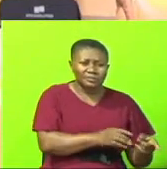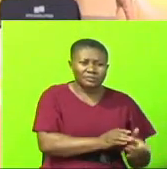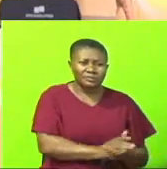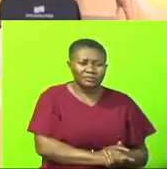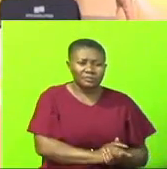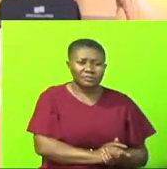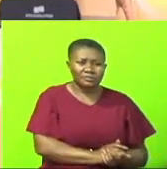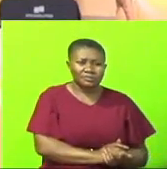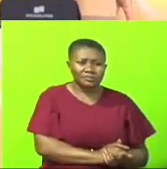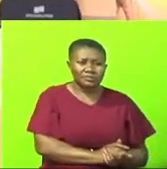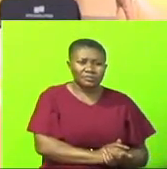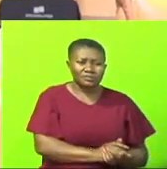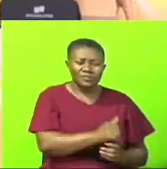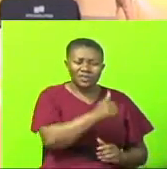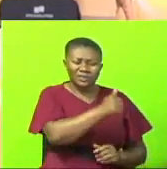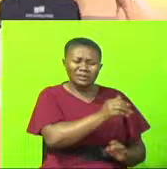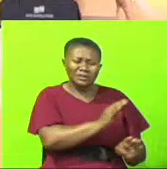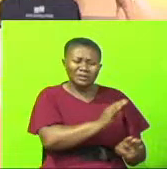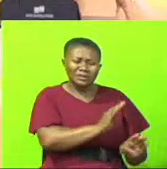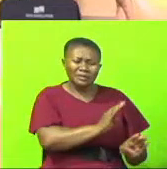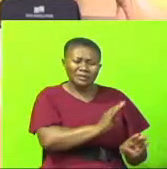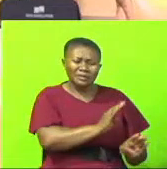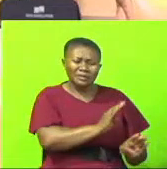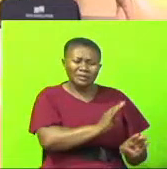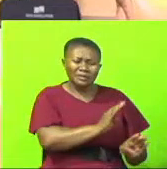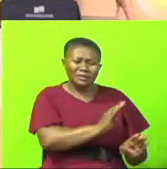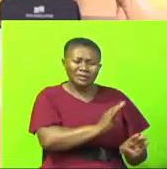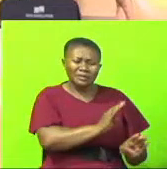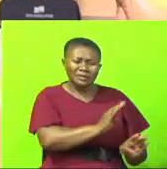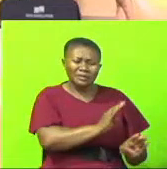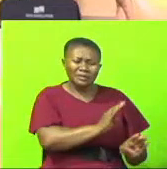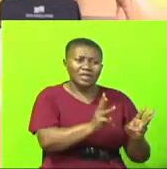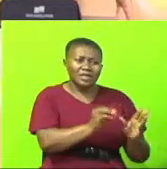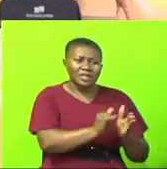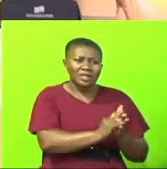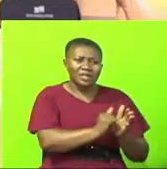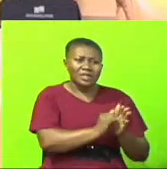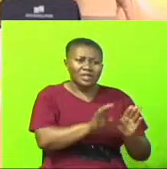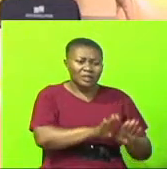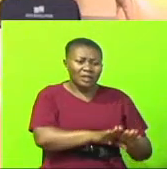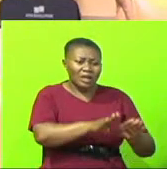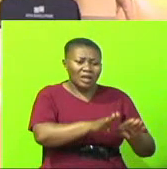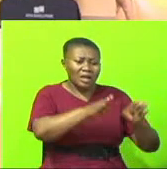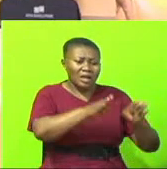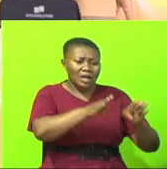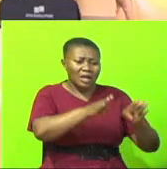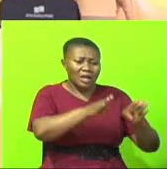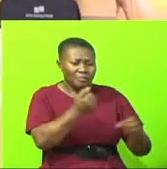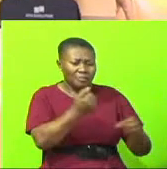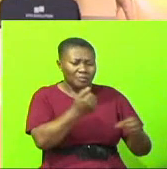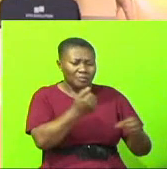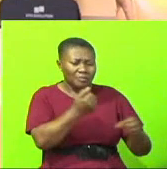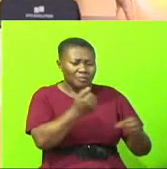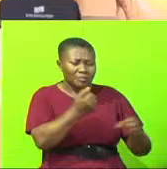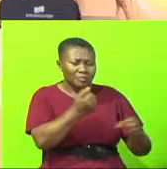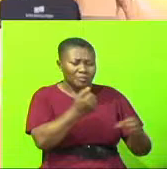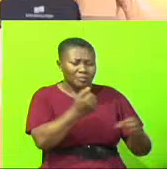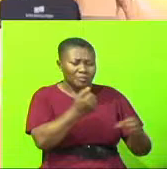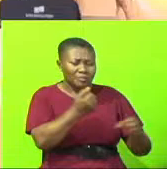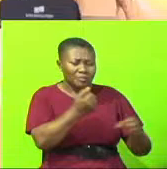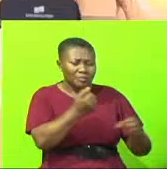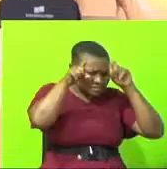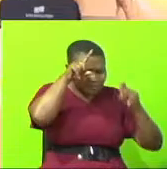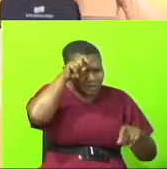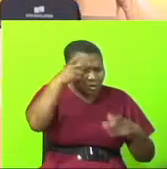is behaving in a manner that then opens up Parliament to scrutiny, especially when we have not